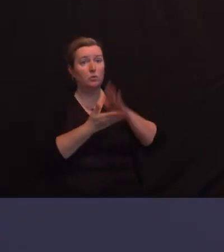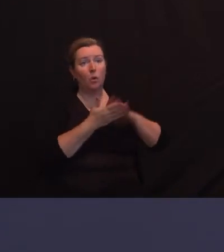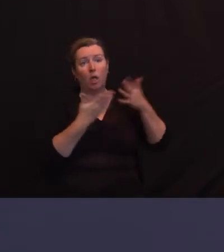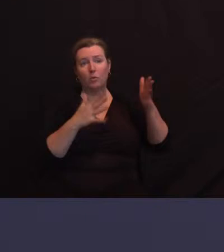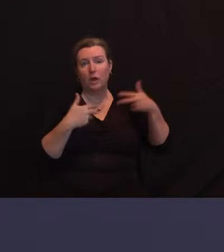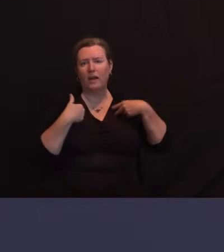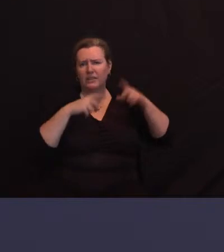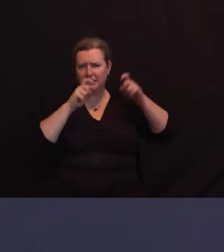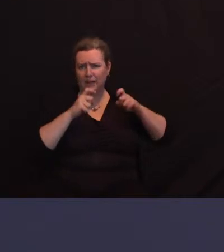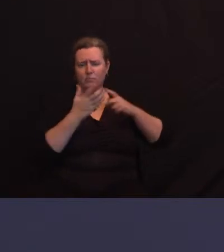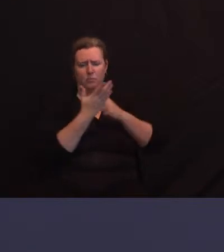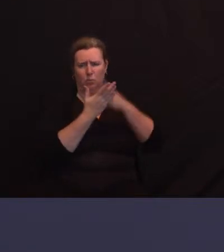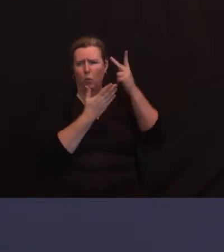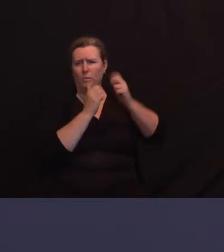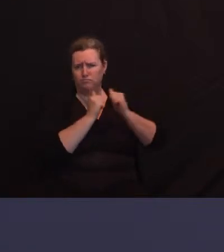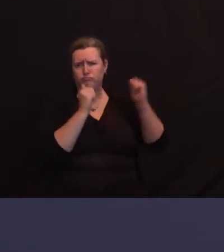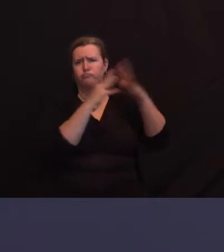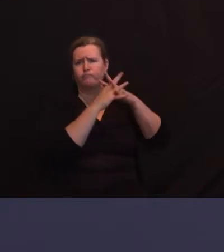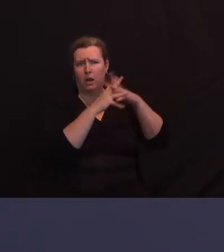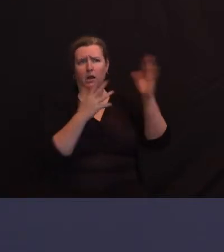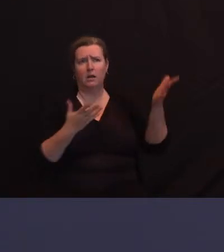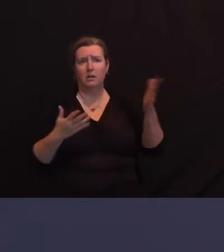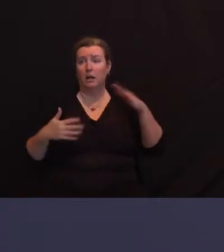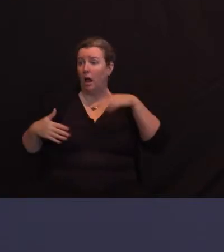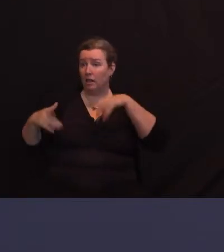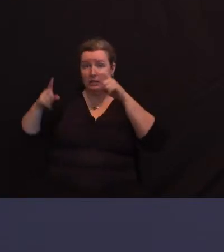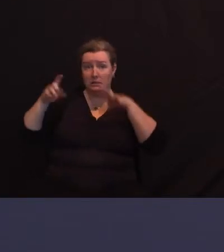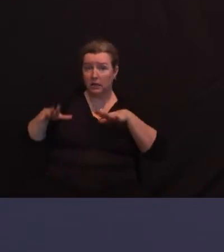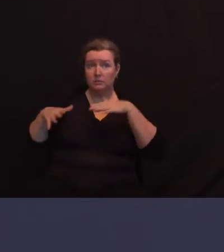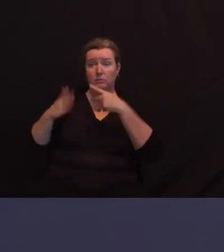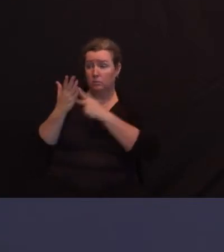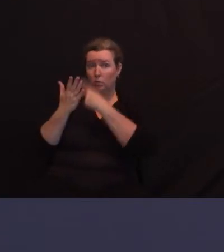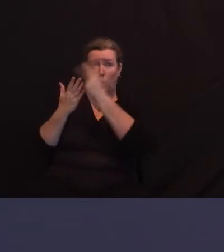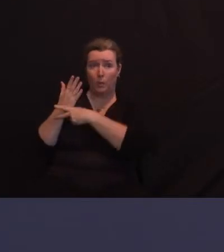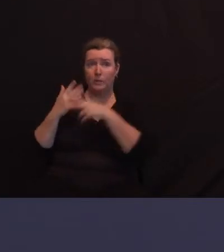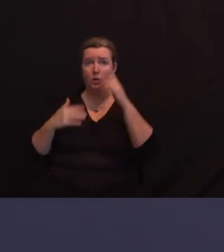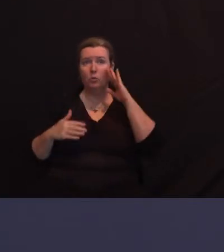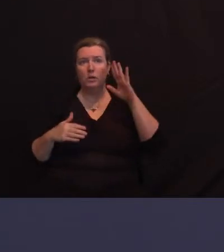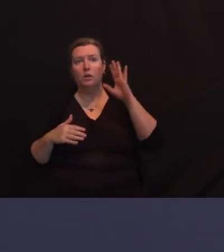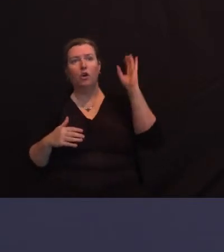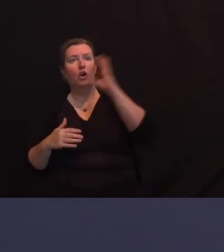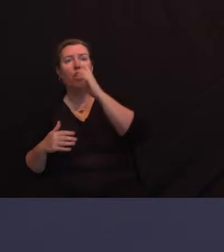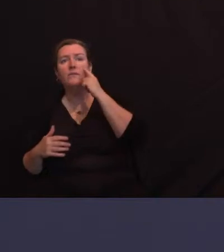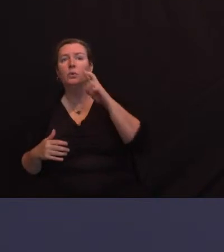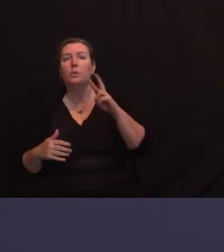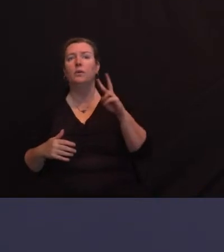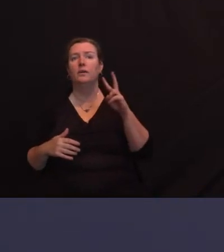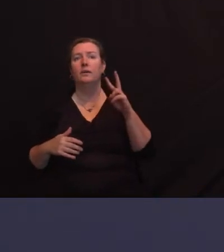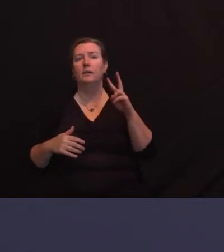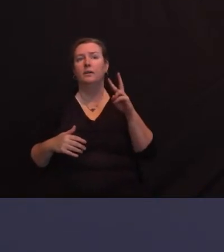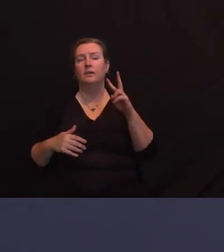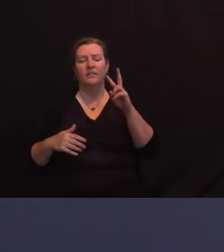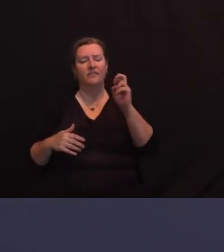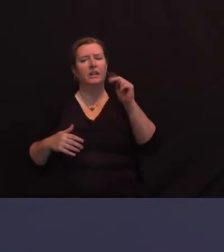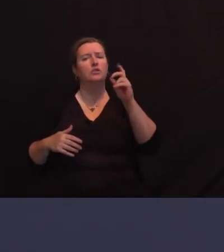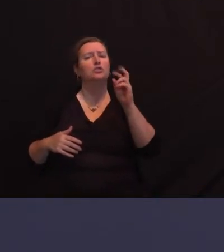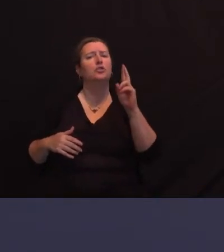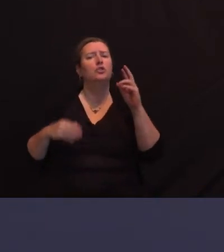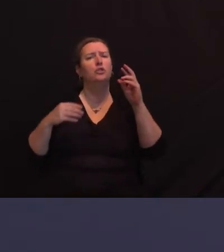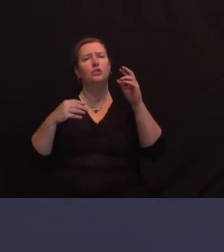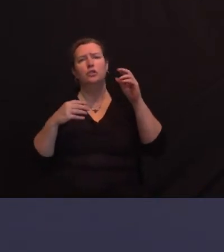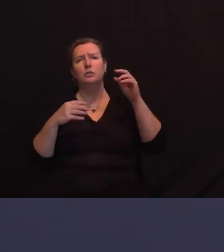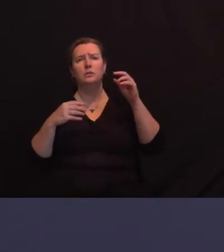place, and for those that do not, we will have vendors, what we call end-to-end vendors, that have